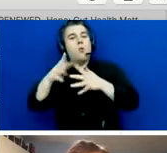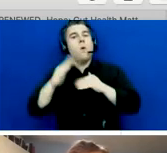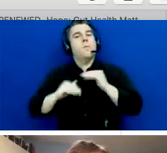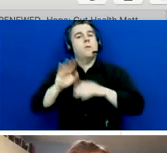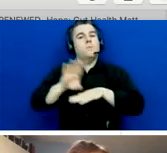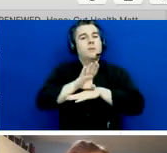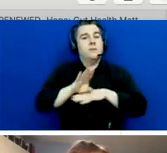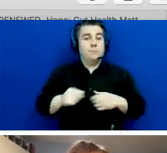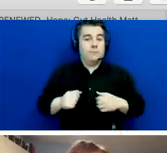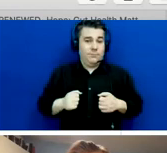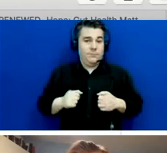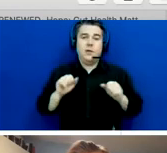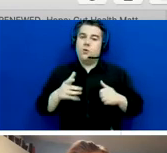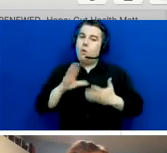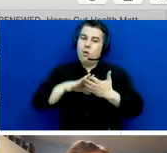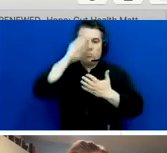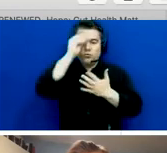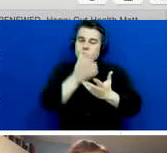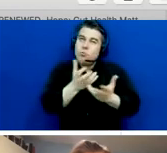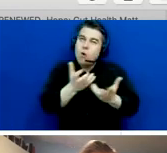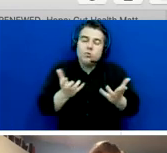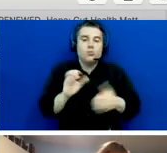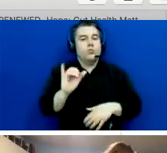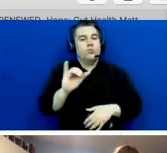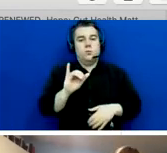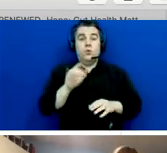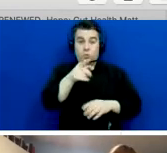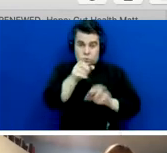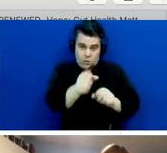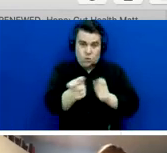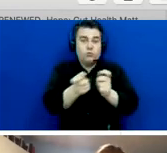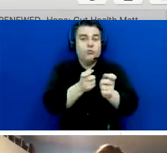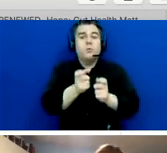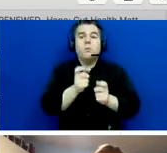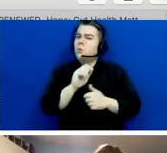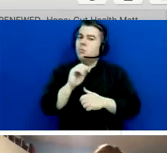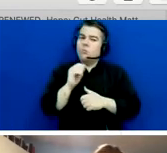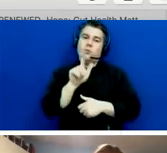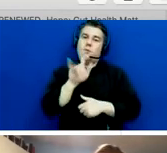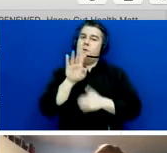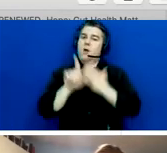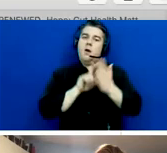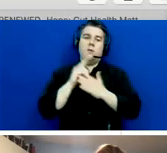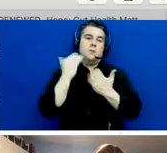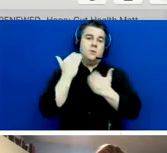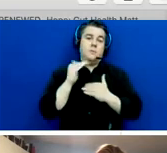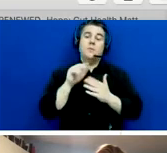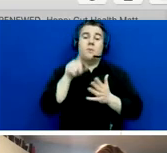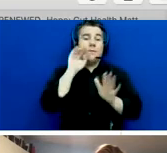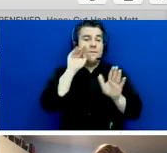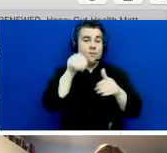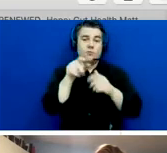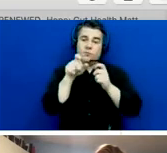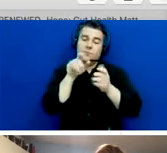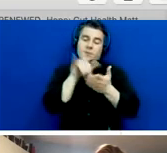can learn so much from this too, because it's what you can control. We all have 24 hours, and that's what I want you to focus on. So right